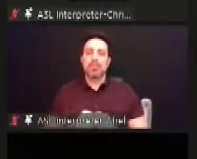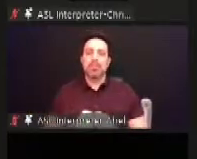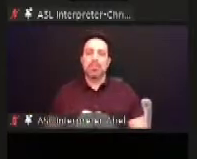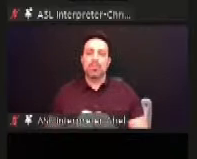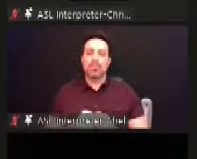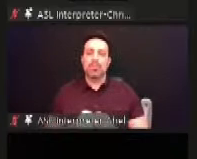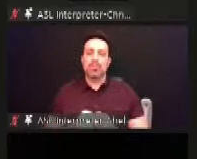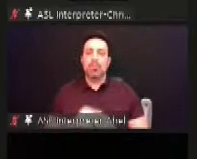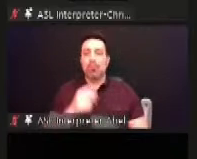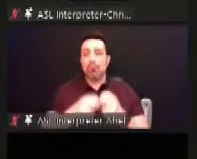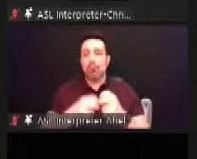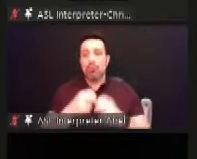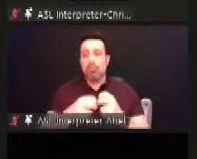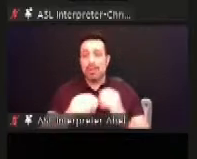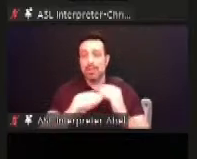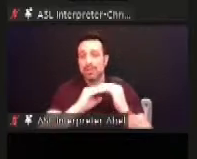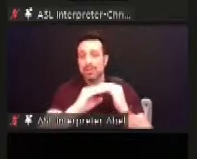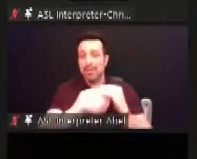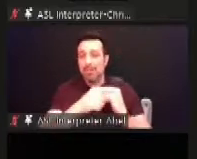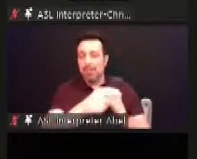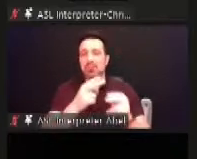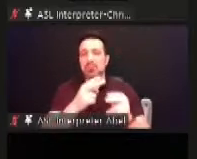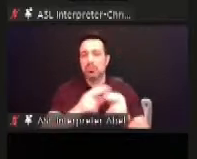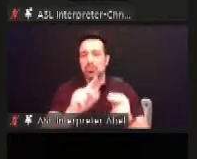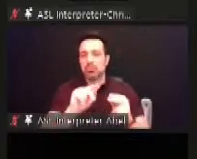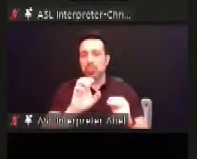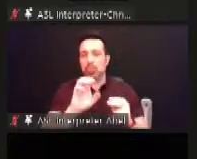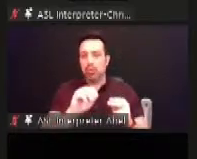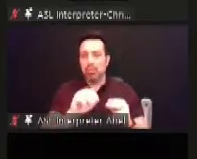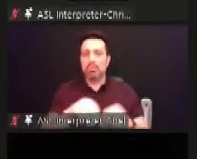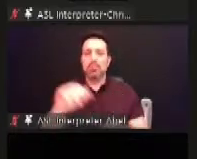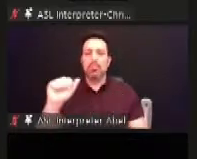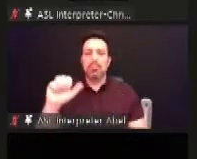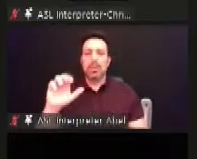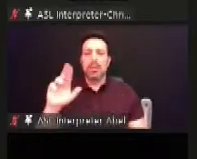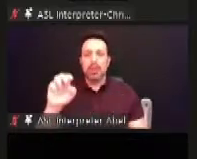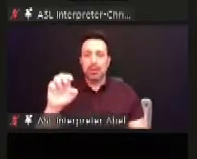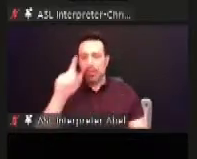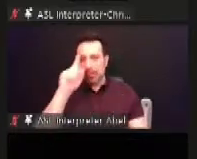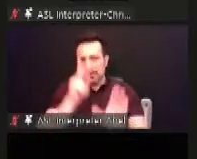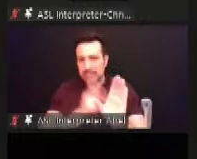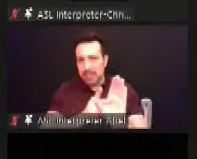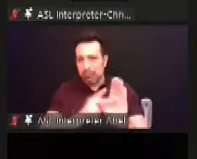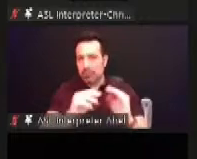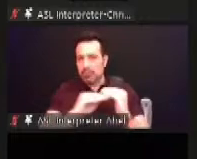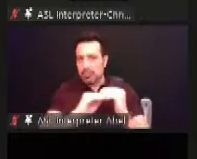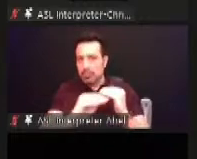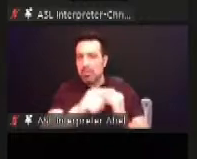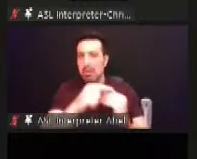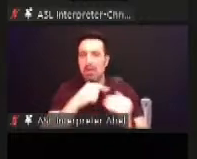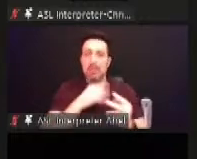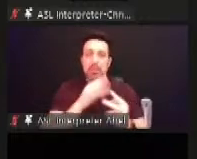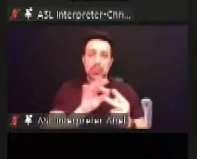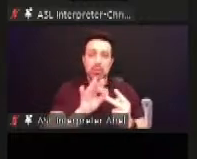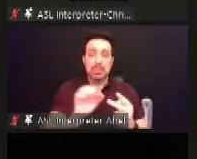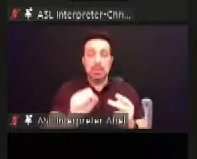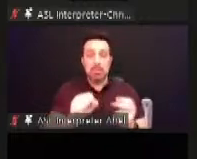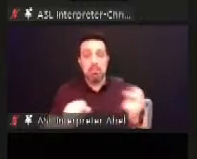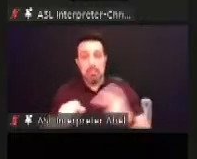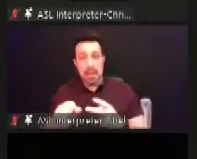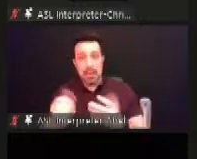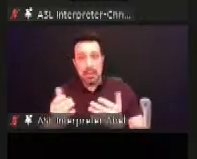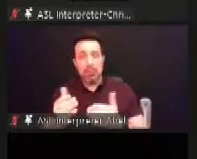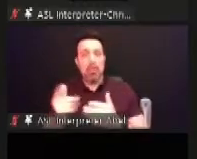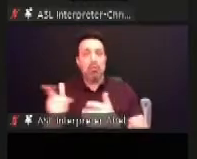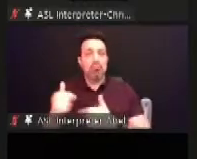The crisis stabilization are going to be short-term acute psychiatric treatment and stabilization, and then they have choices of coming back or moving into